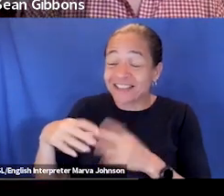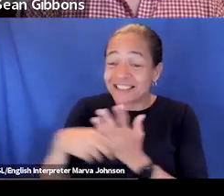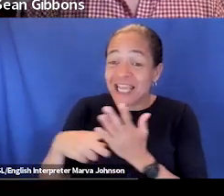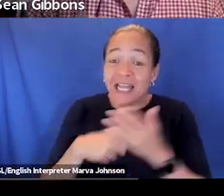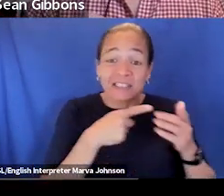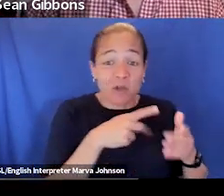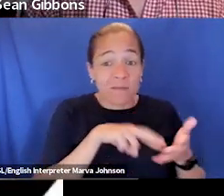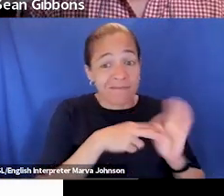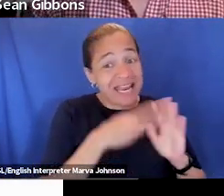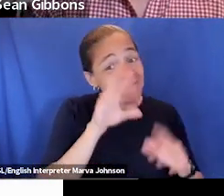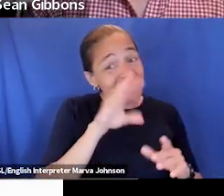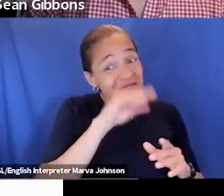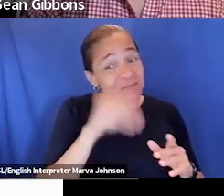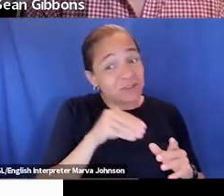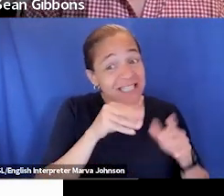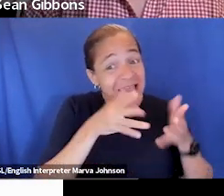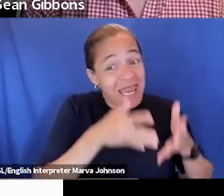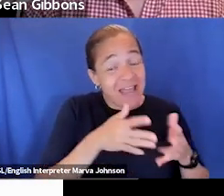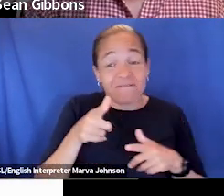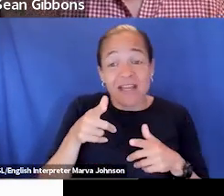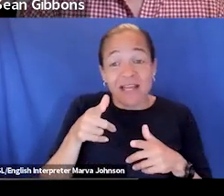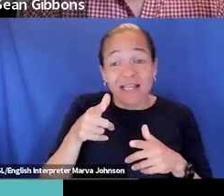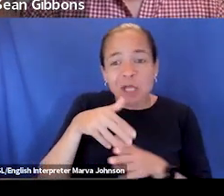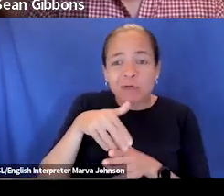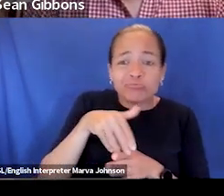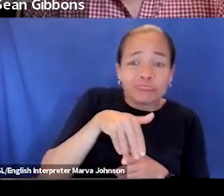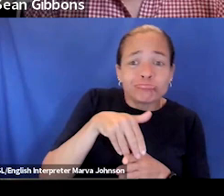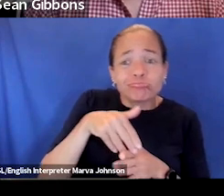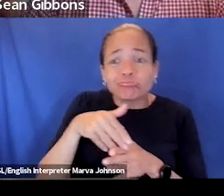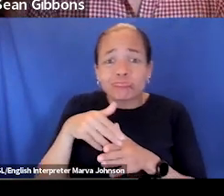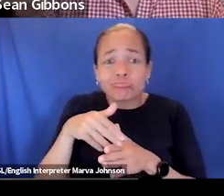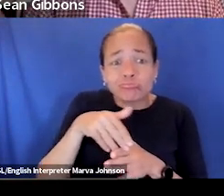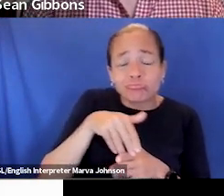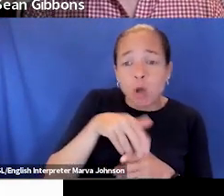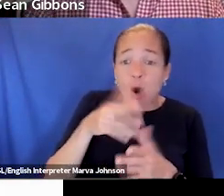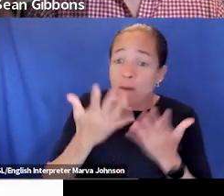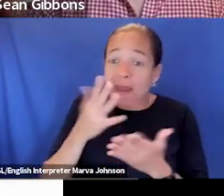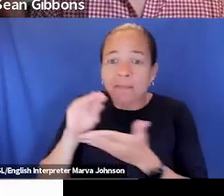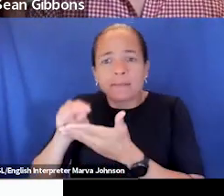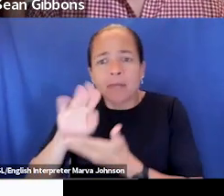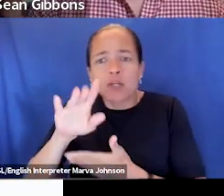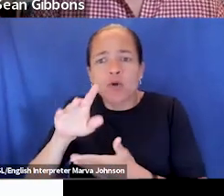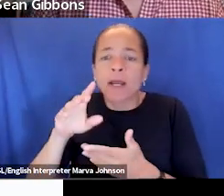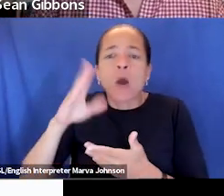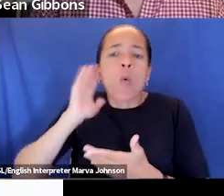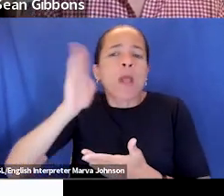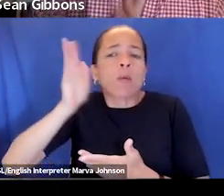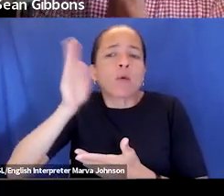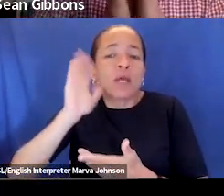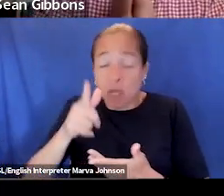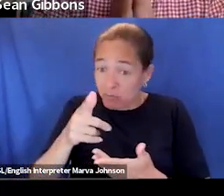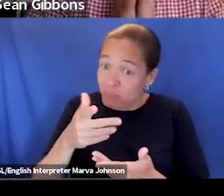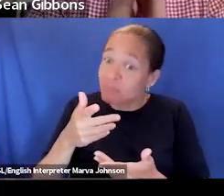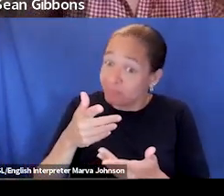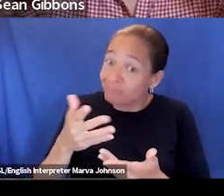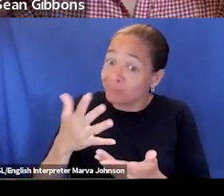maybe this has been on your to-do list, as for many of us, there's just lots of stuff piling up, please get on it. Inevitably, ComNet sells out. We have to